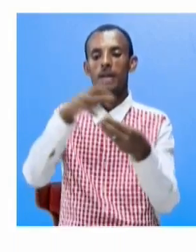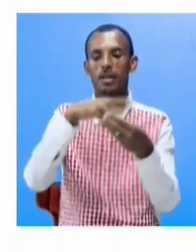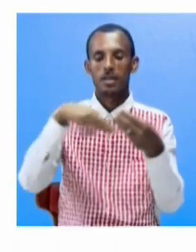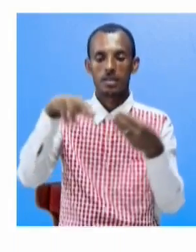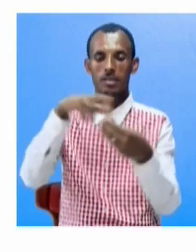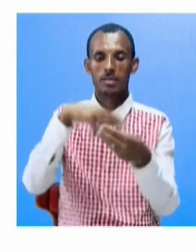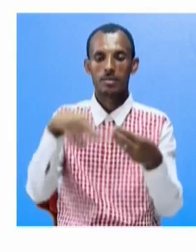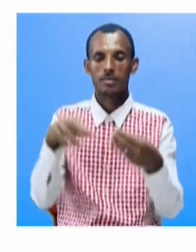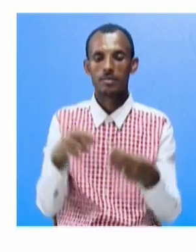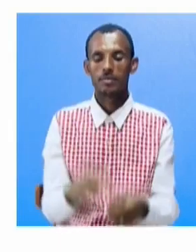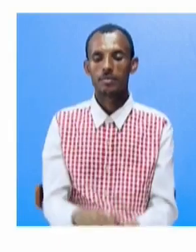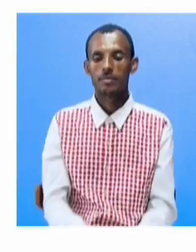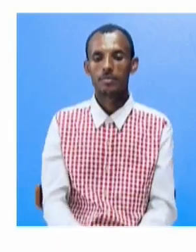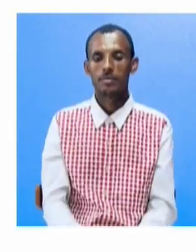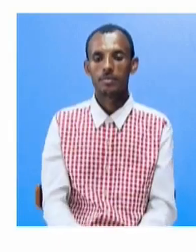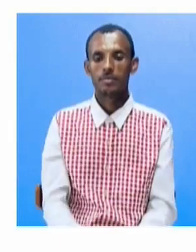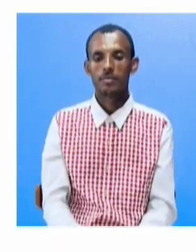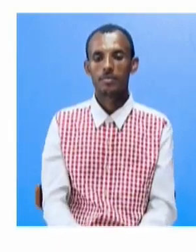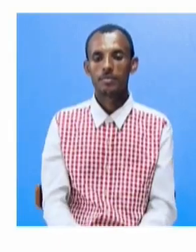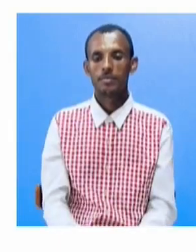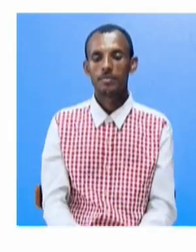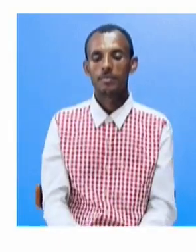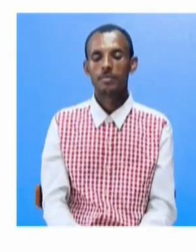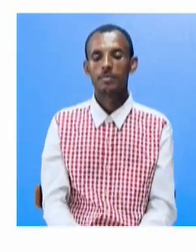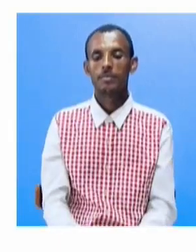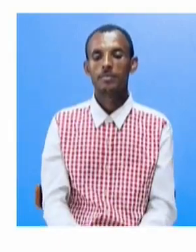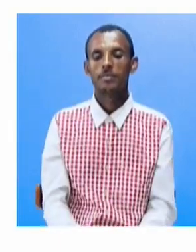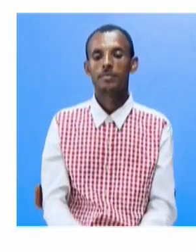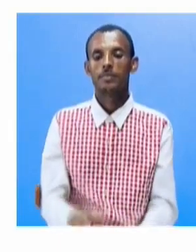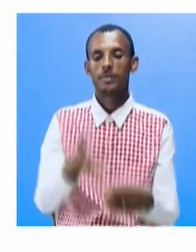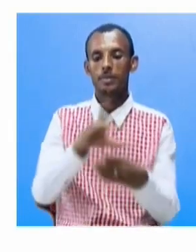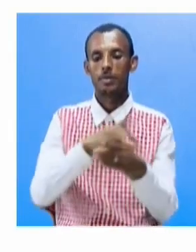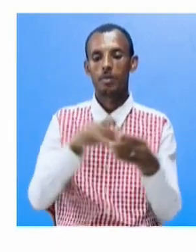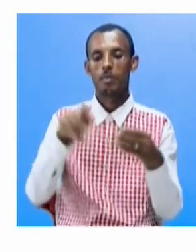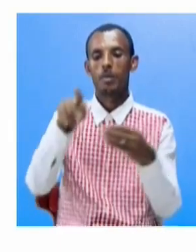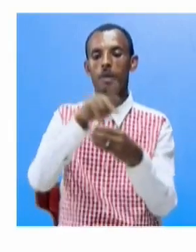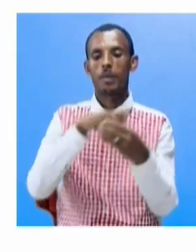Perimeter of the region.